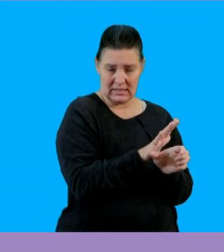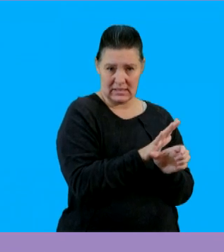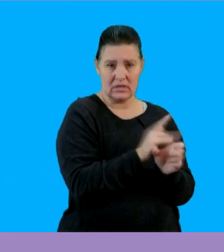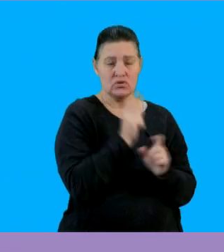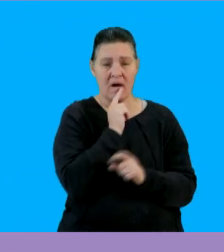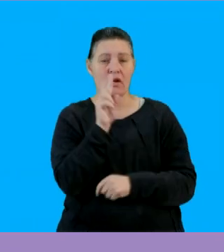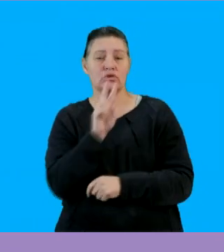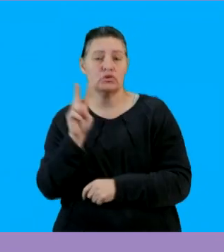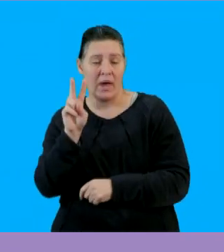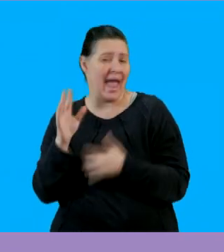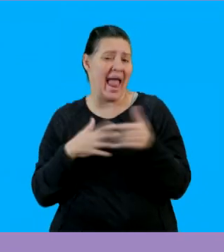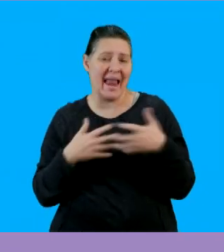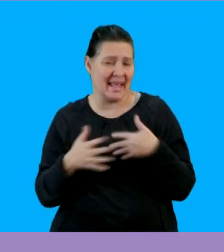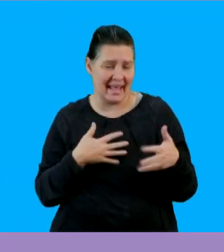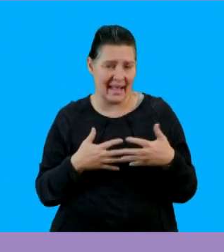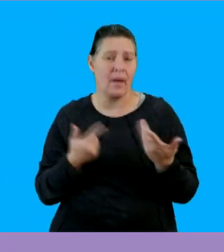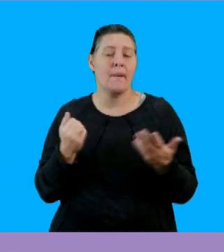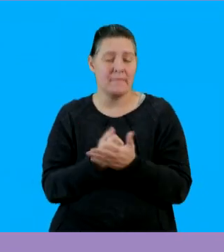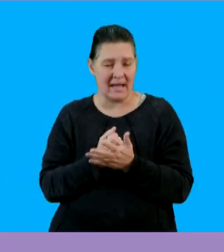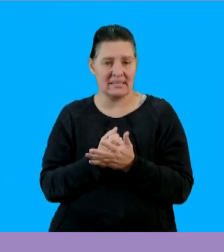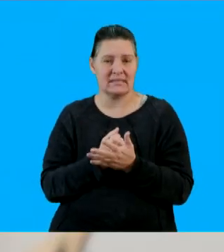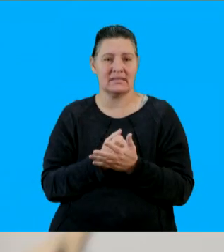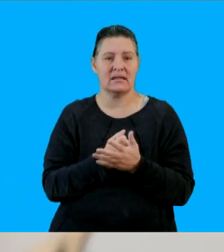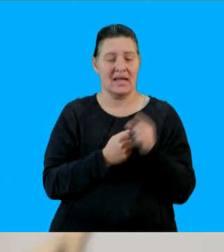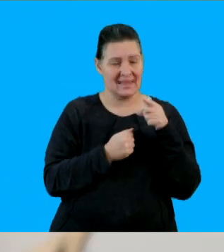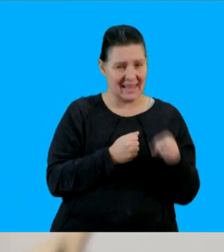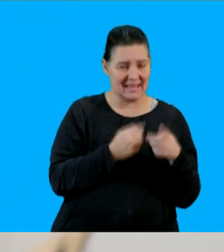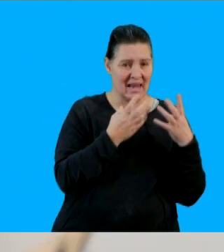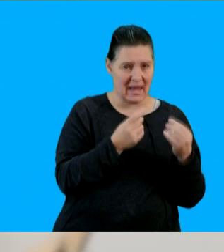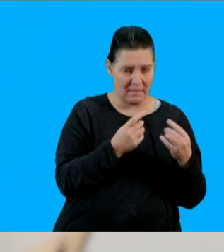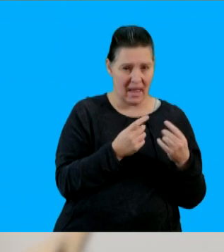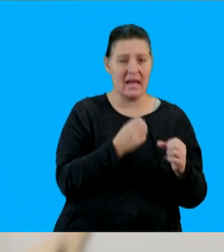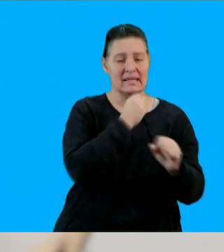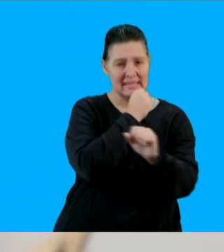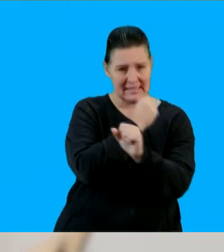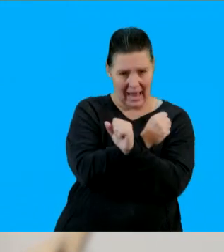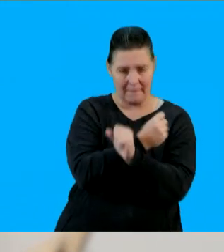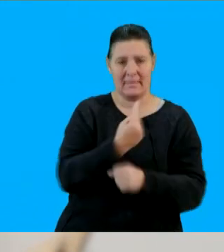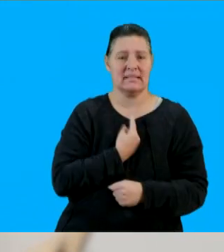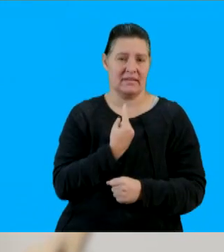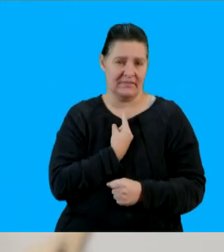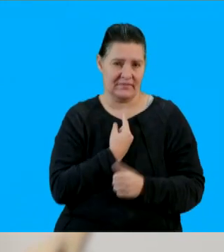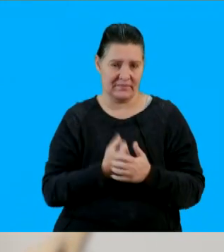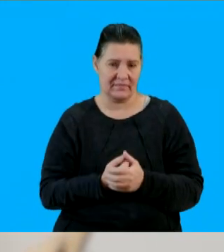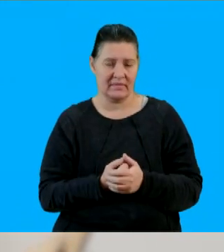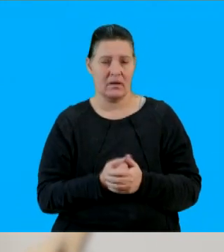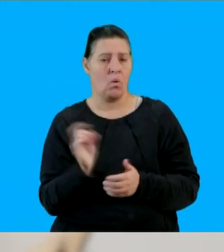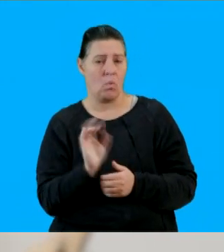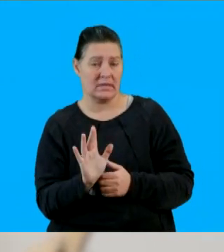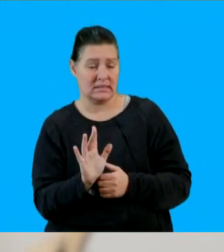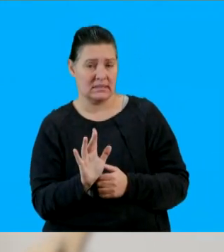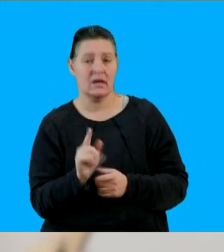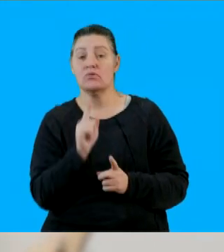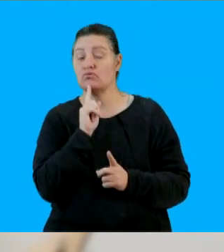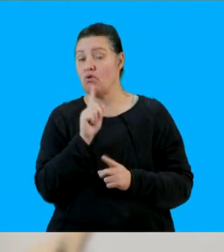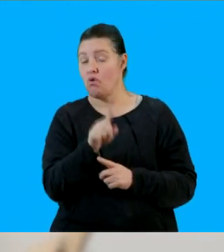itself once. So we know when we are squaring anything, we multiply that number or polynomial by